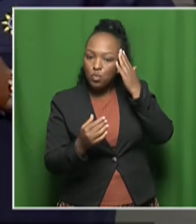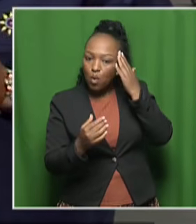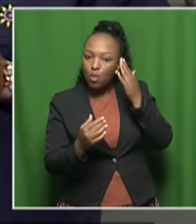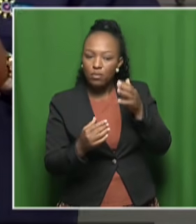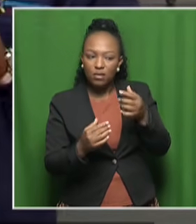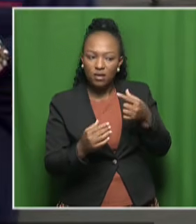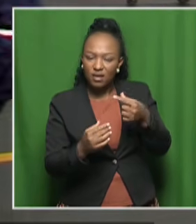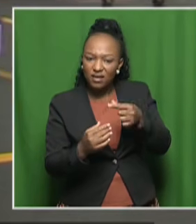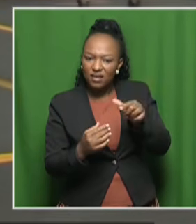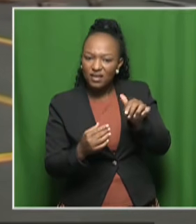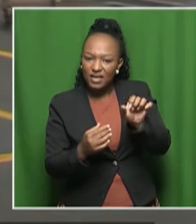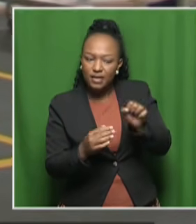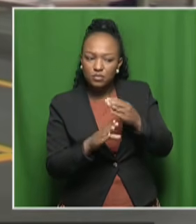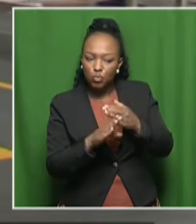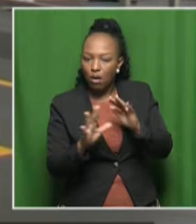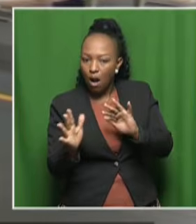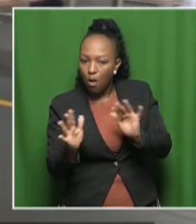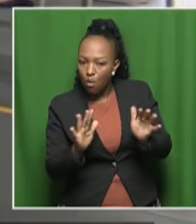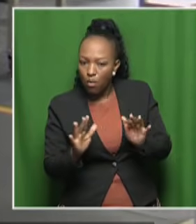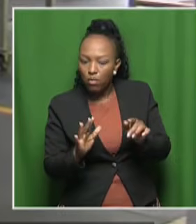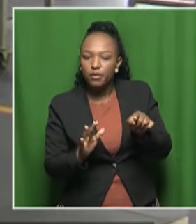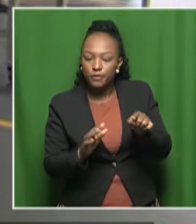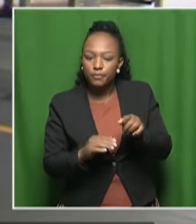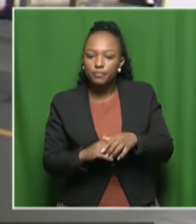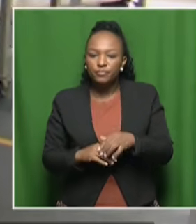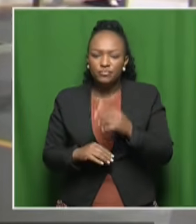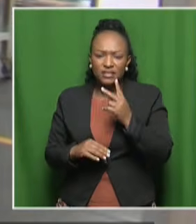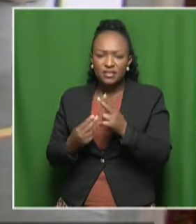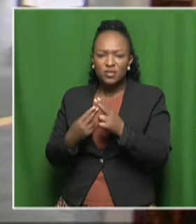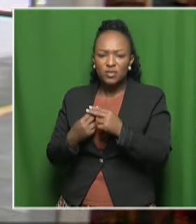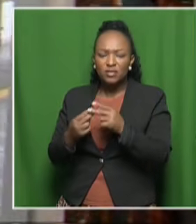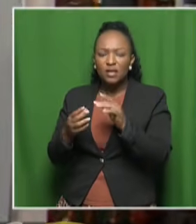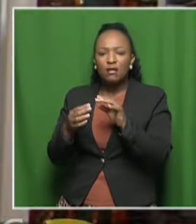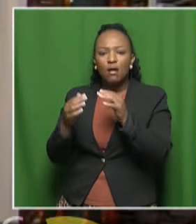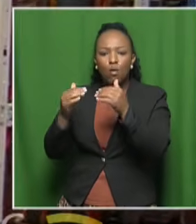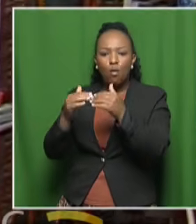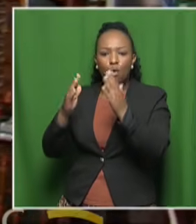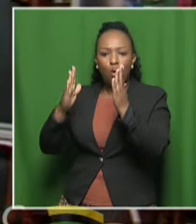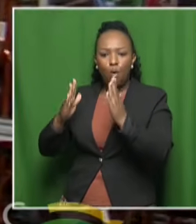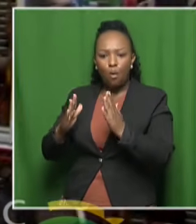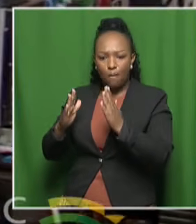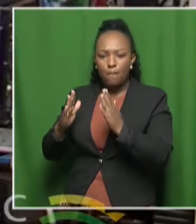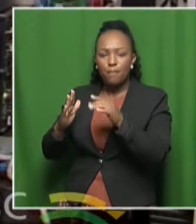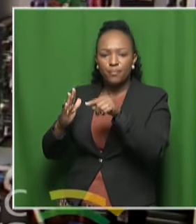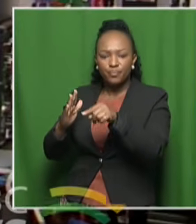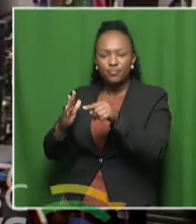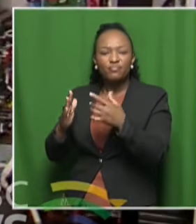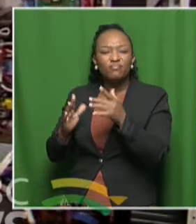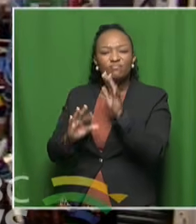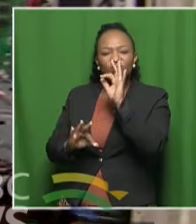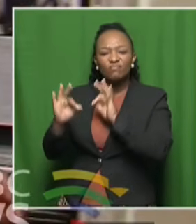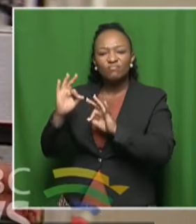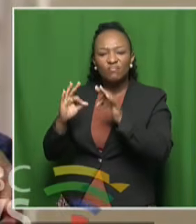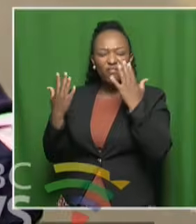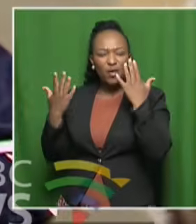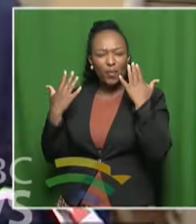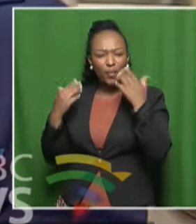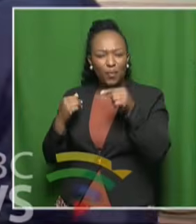gases. And I see some units here that looks like a domestic household air conditioning unit. Talk to us about that.